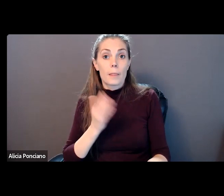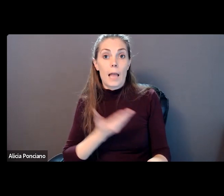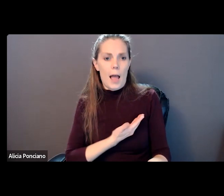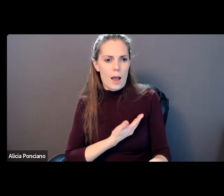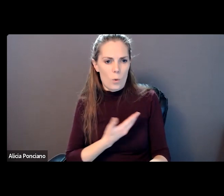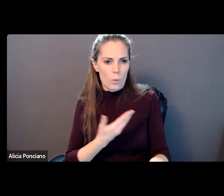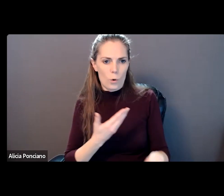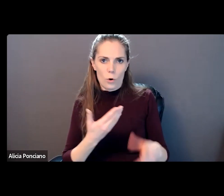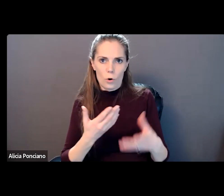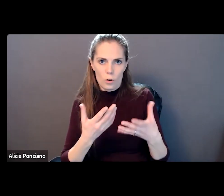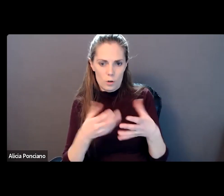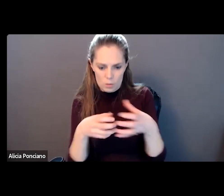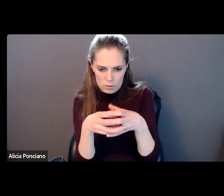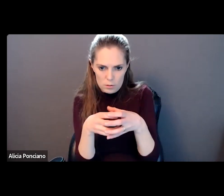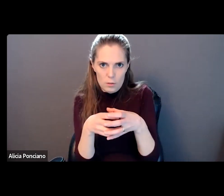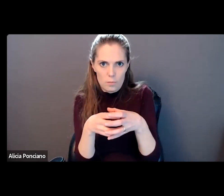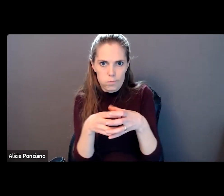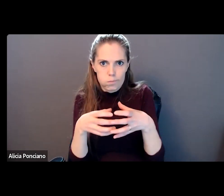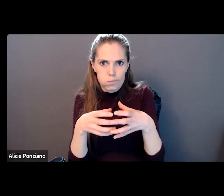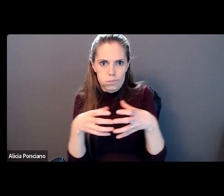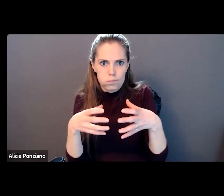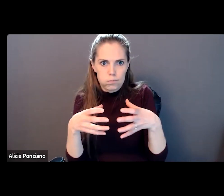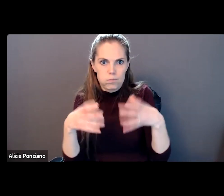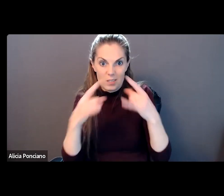you are able to